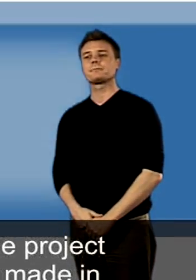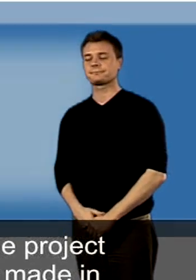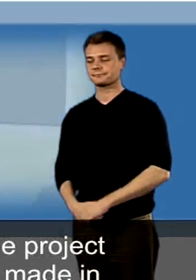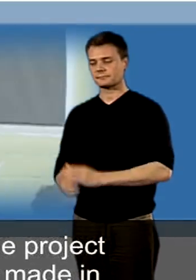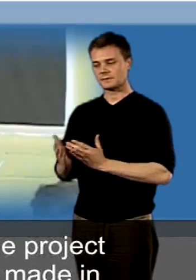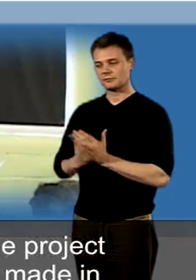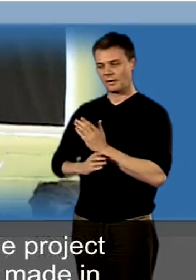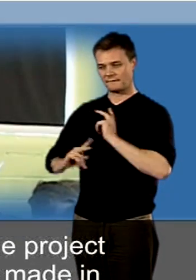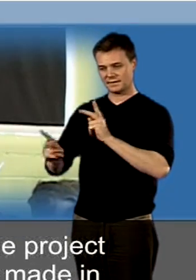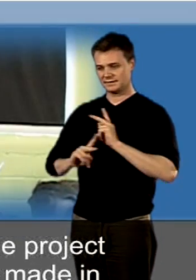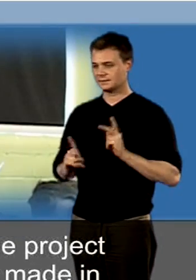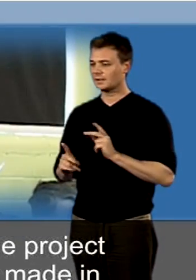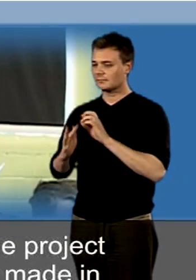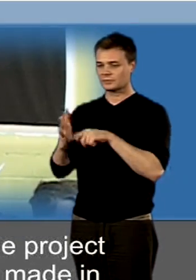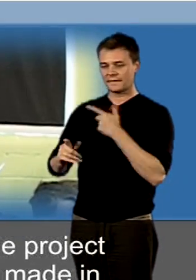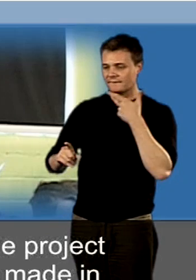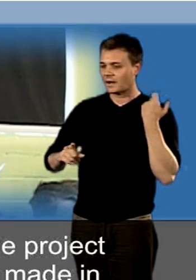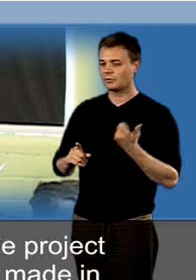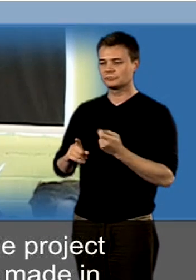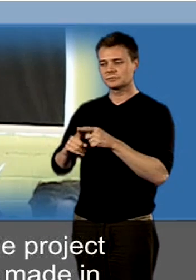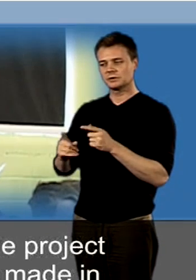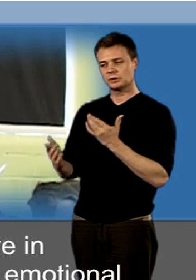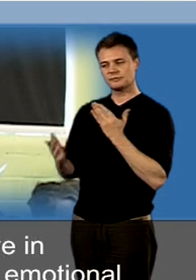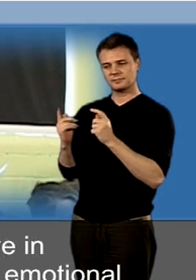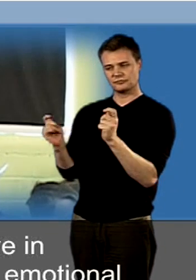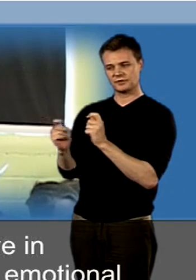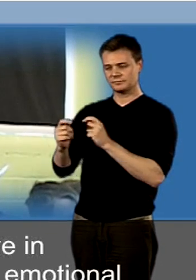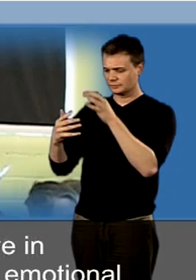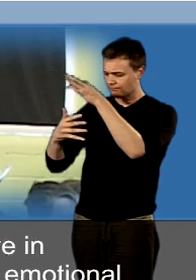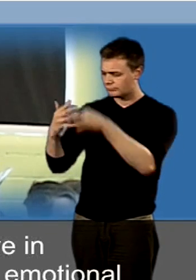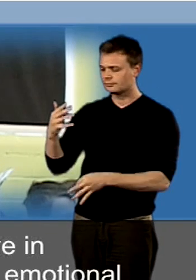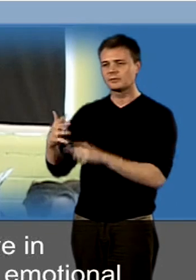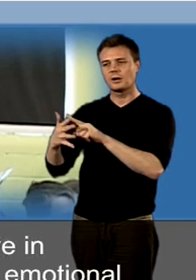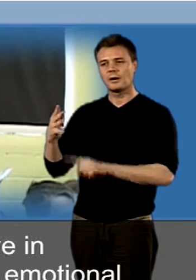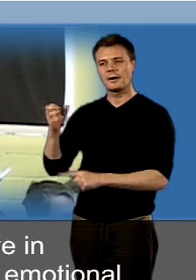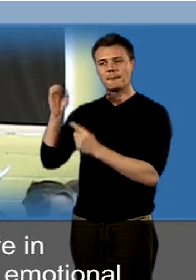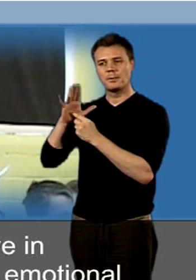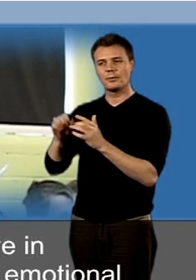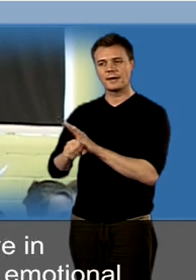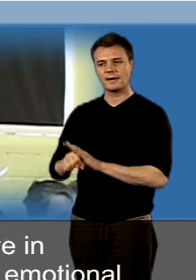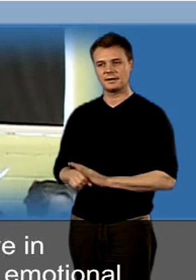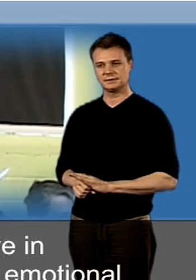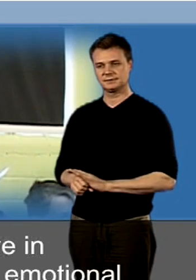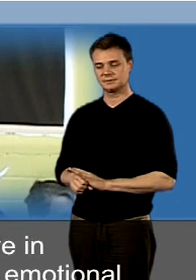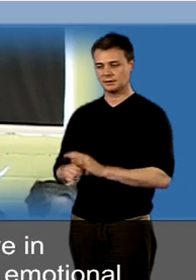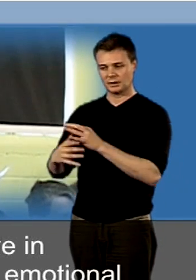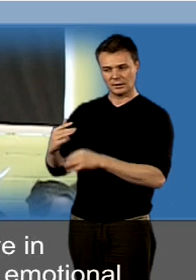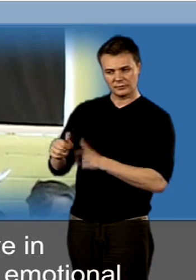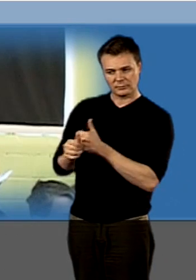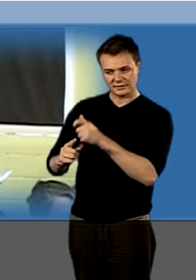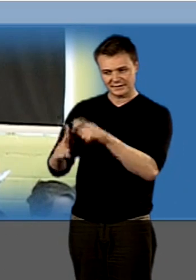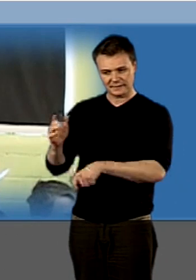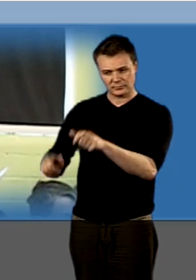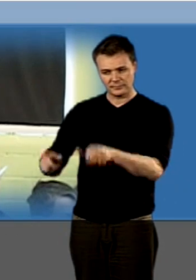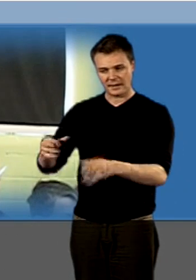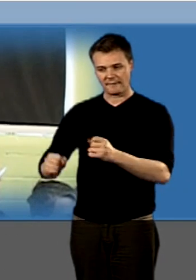Throughout our visits to schools, the project found that reasonable adjustments made in the following areas were all effective in supporting pupils with behavioural, emotional